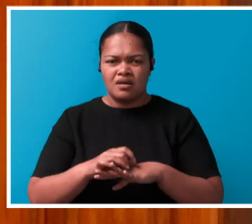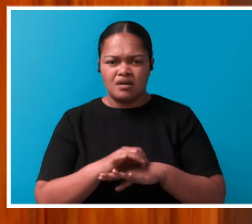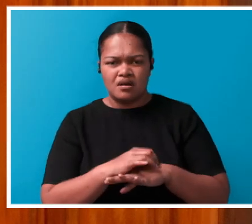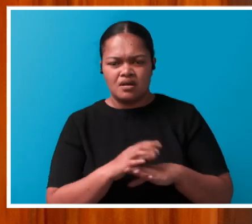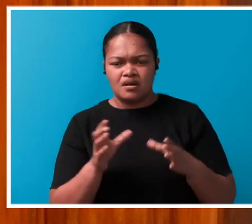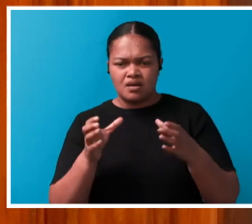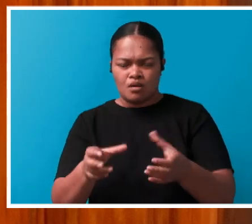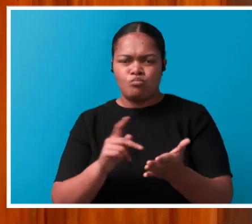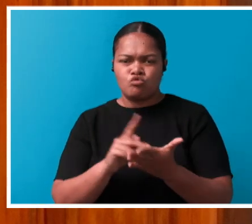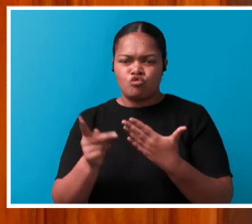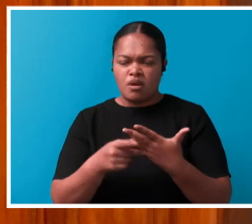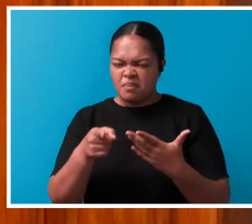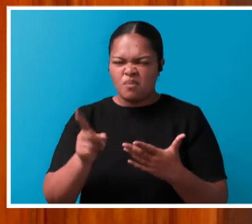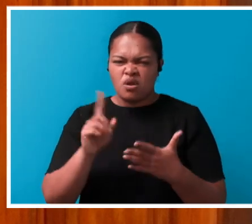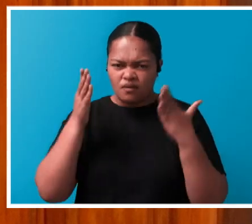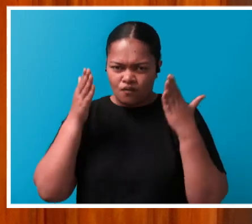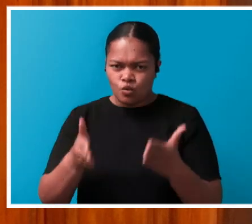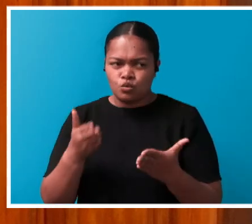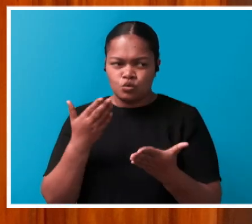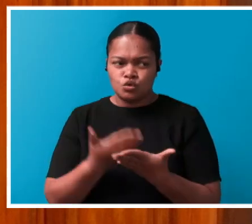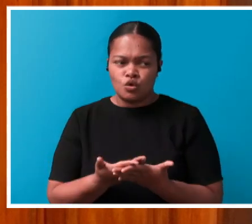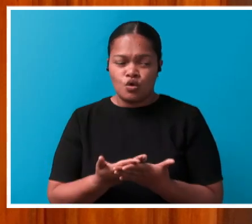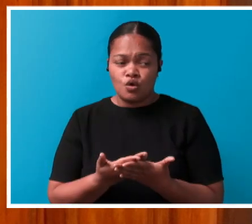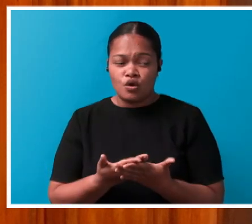program, which focuses on mass baiting